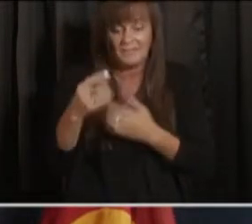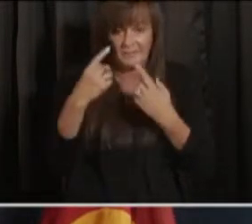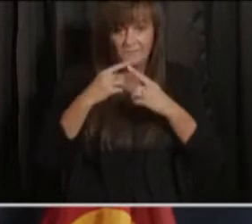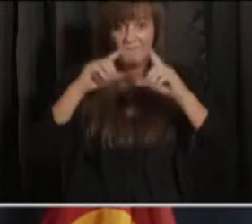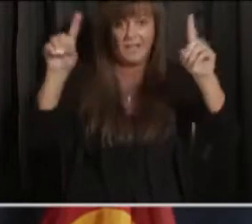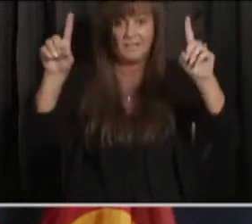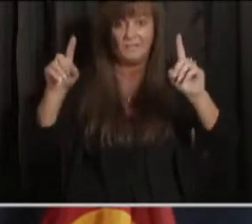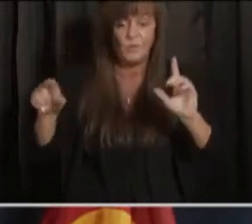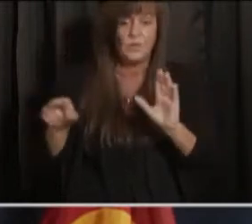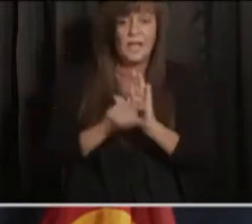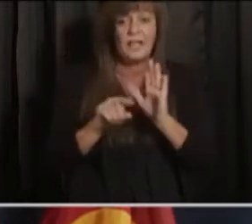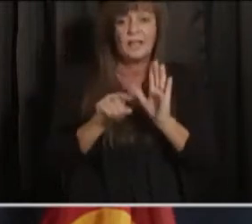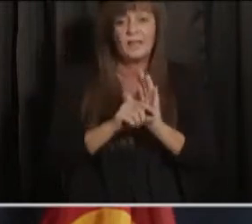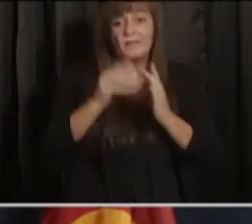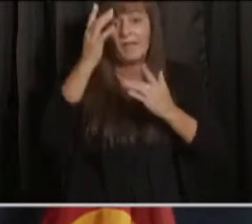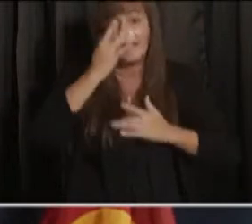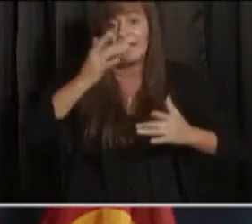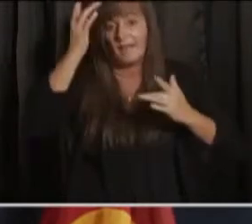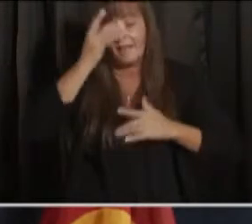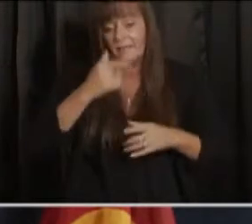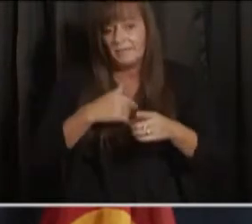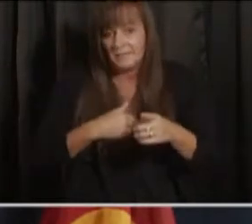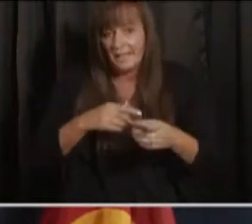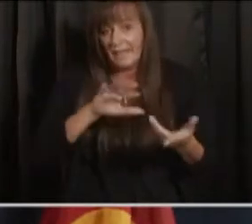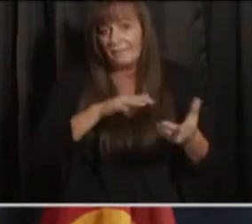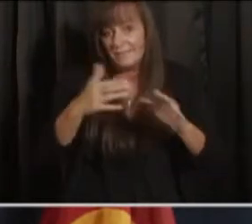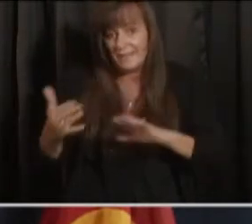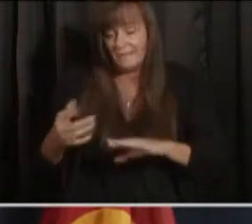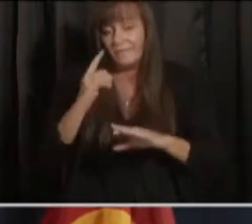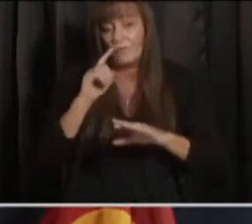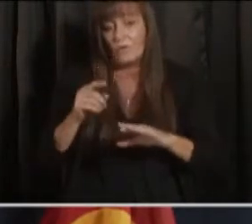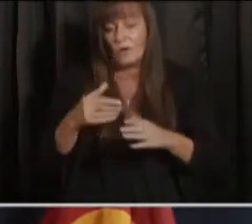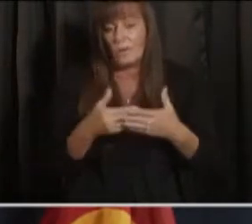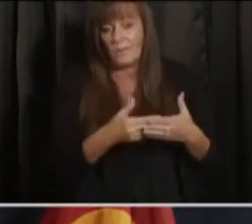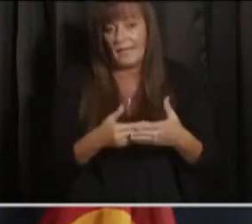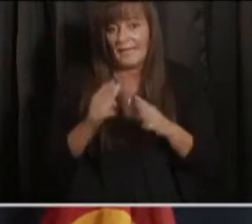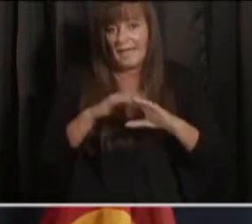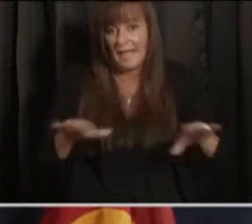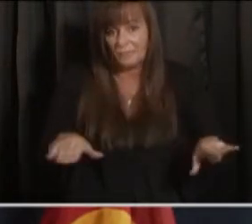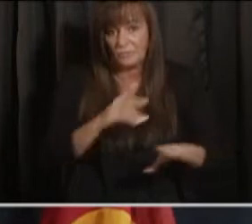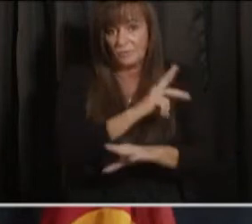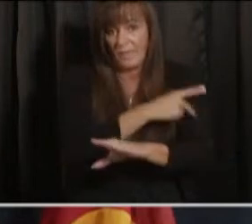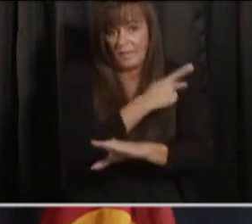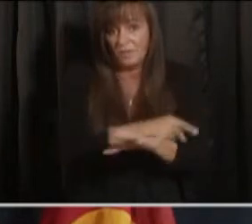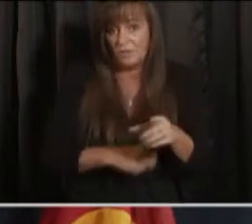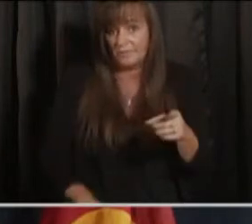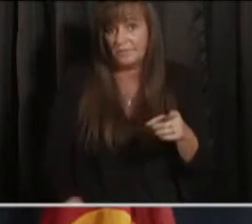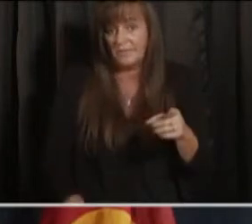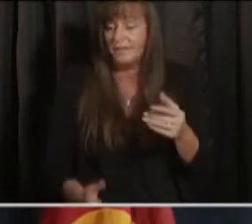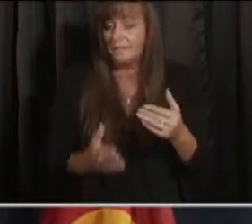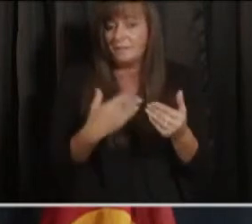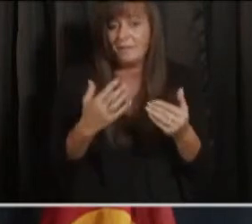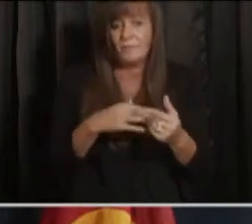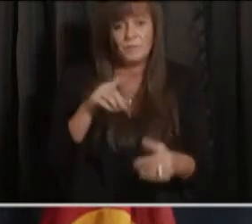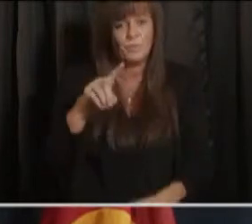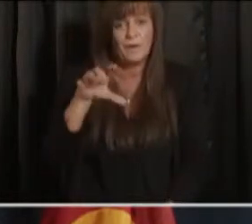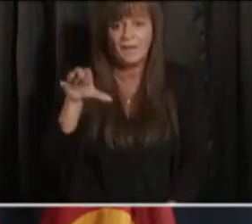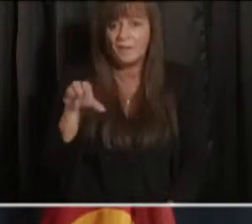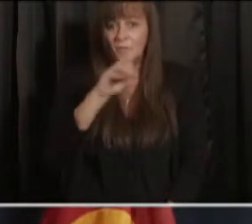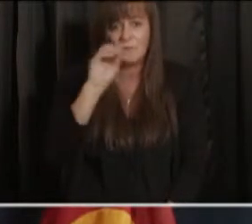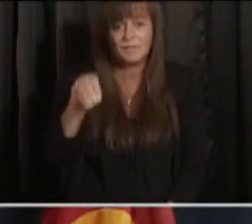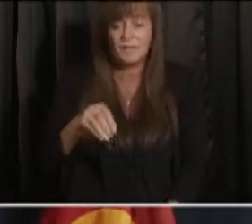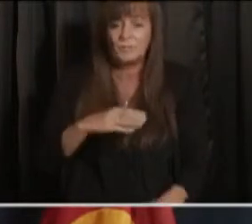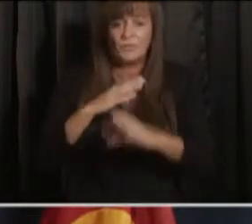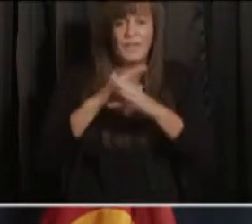outcomes and deaths from COVID-19 in pediatric patients. It's almost 100% effective in